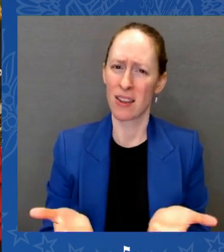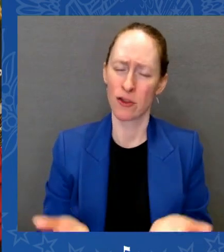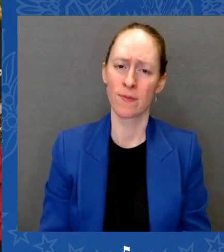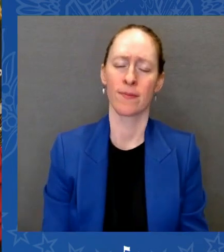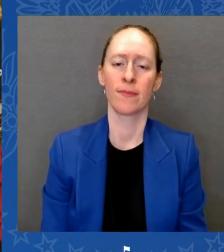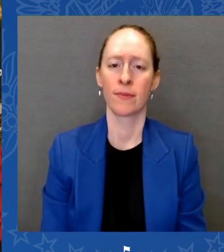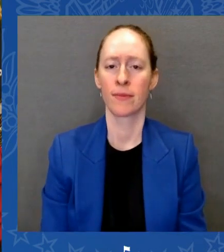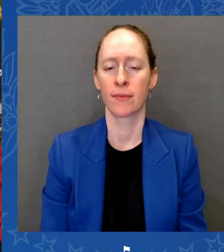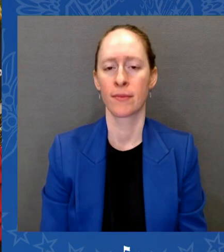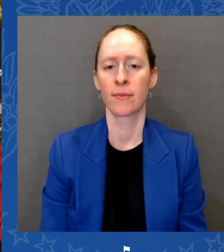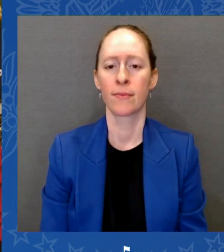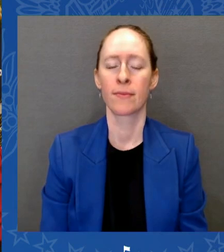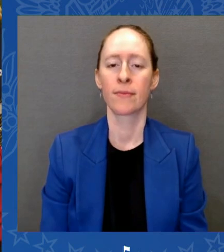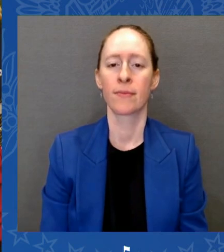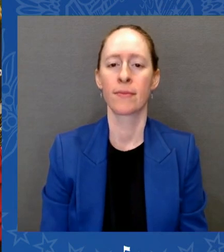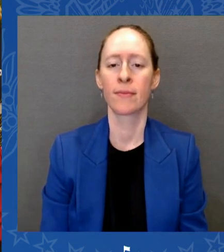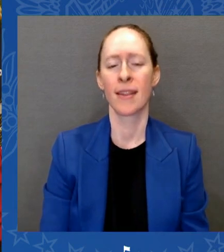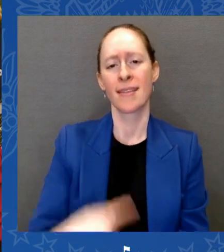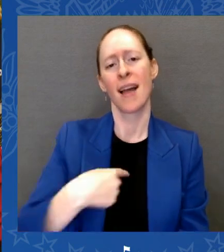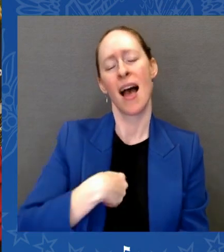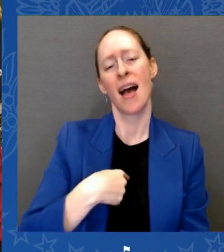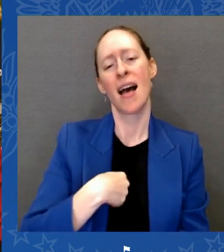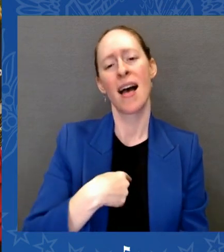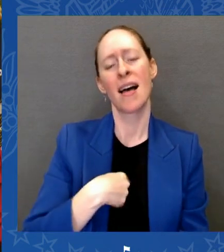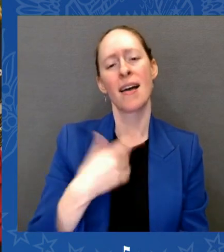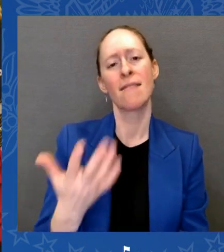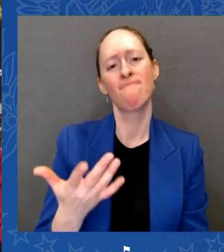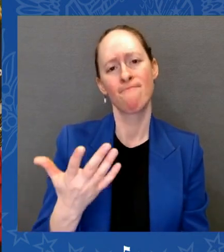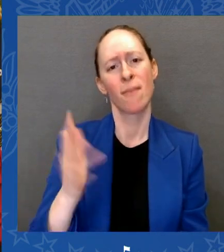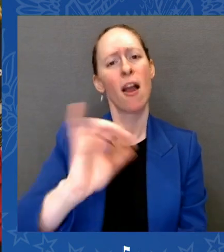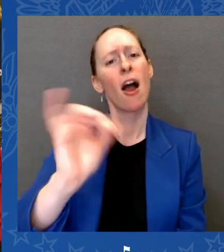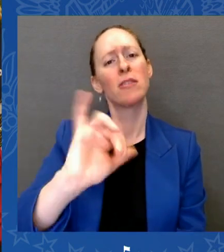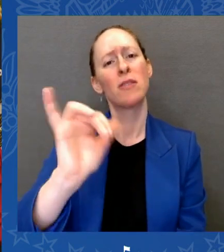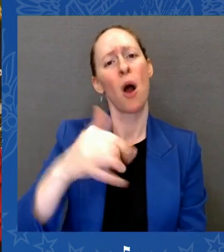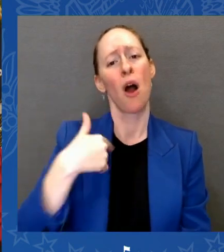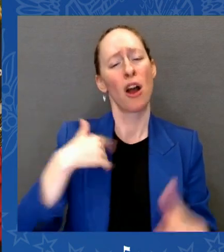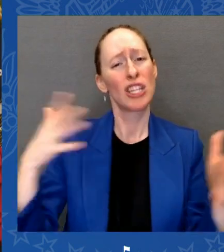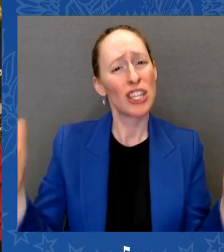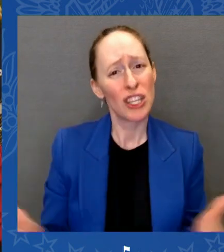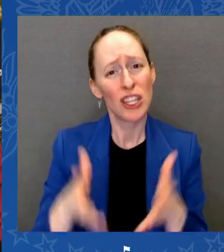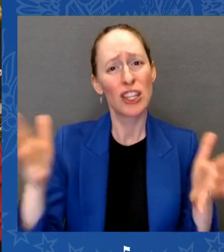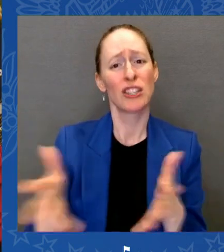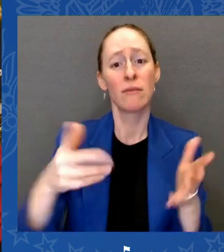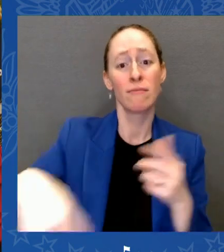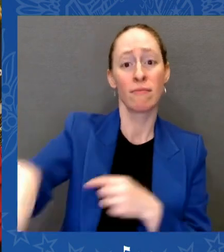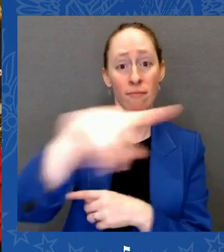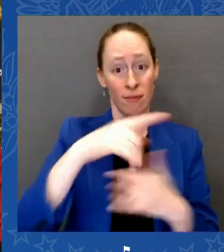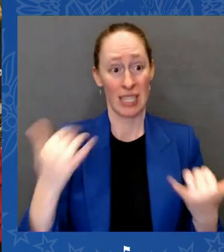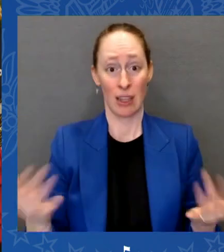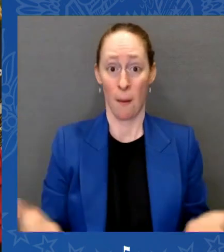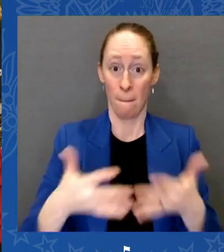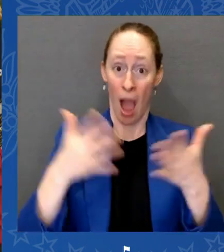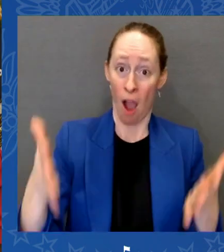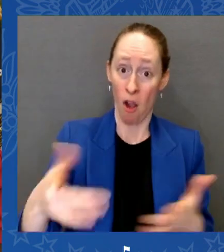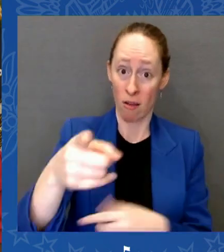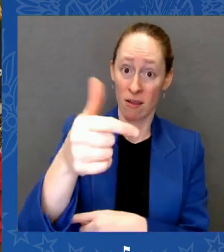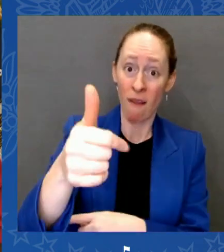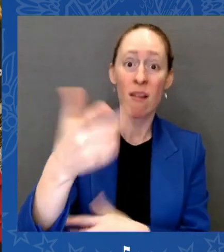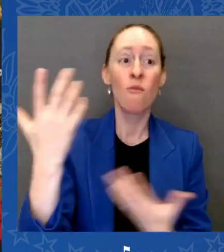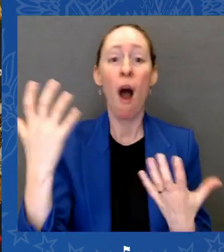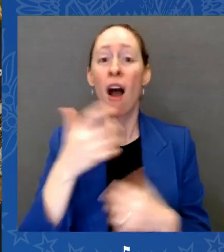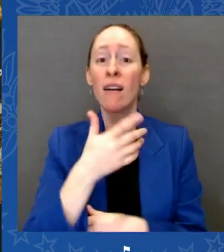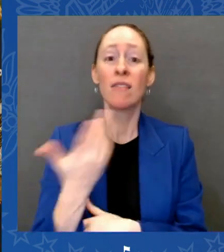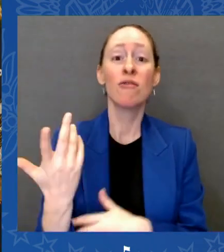I strongly urge all Americans to take precautions, including reviewing the State Department's travel advisories before they travel